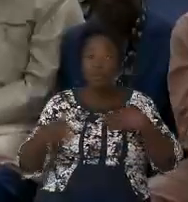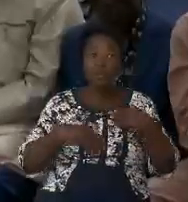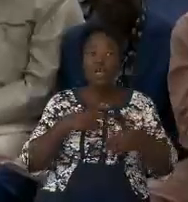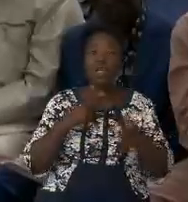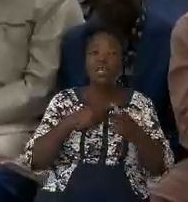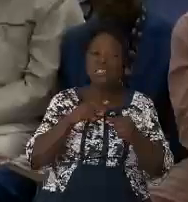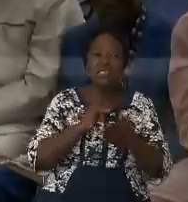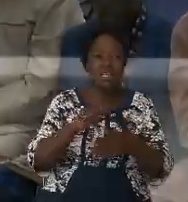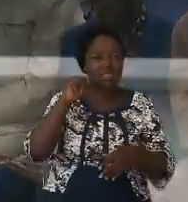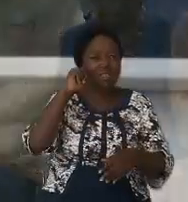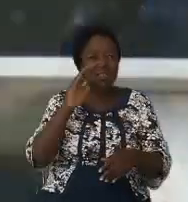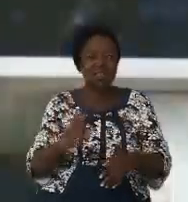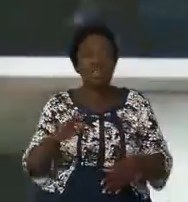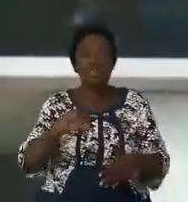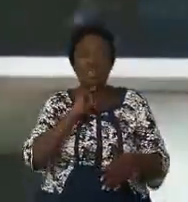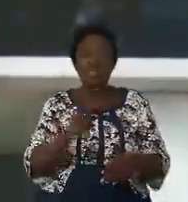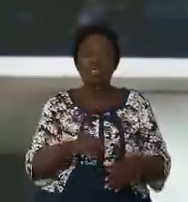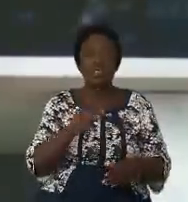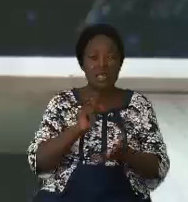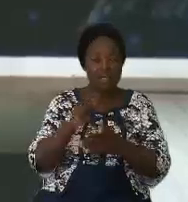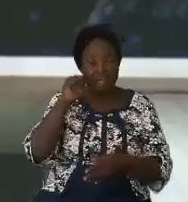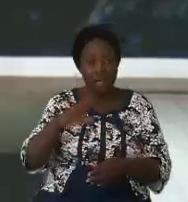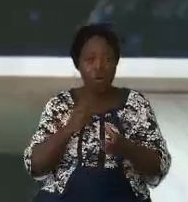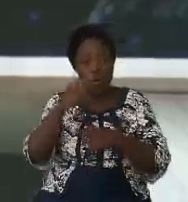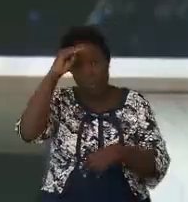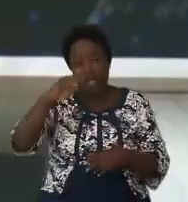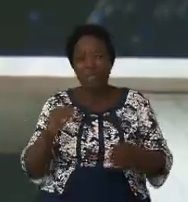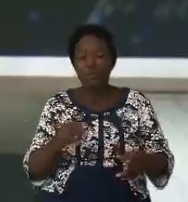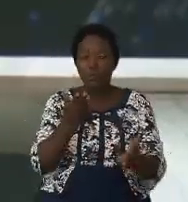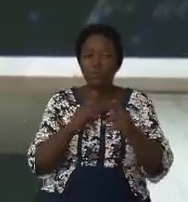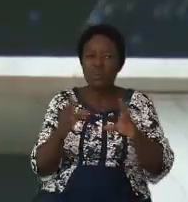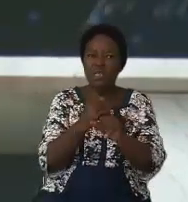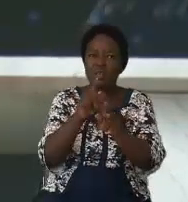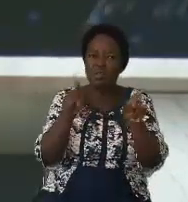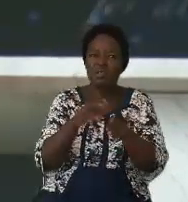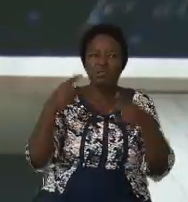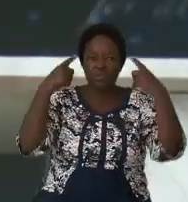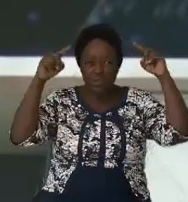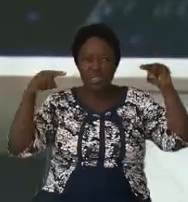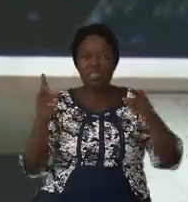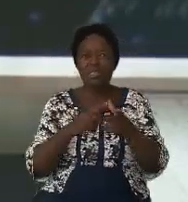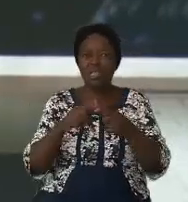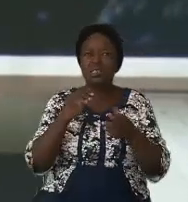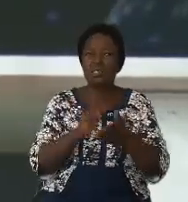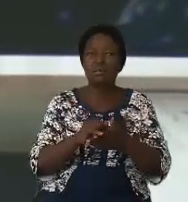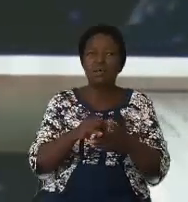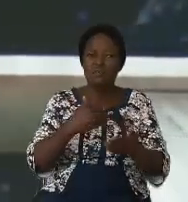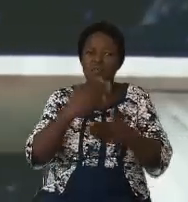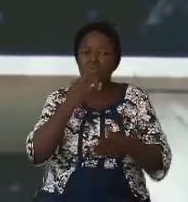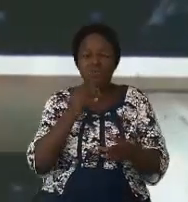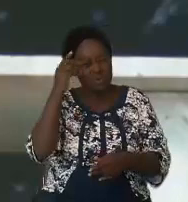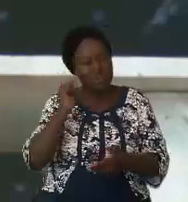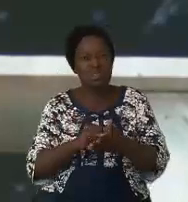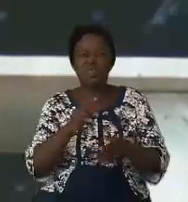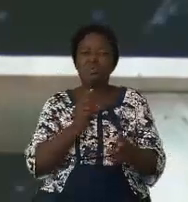about to get to the place of your success, and then you pull back every time you try. Then when you're about to get